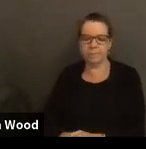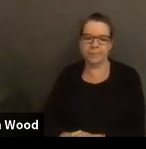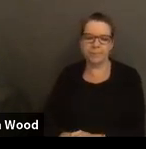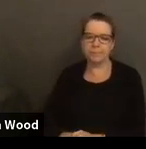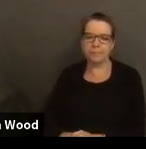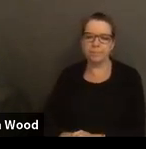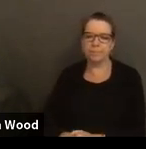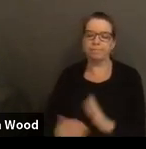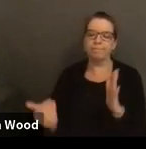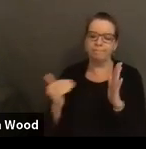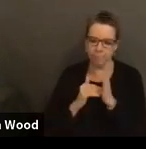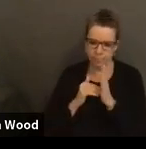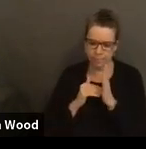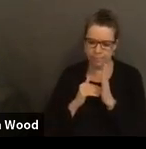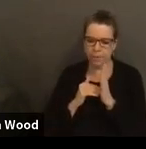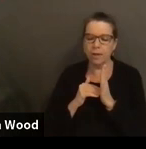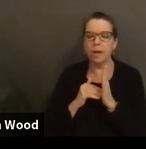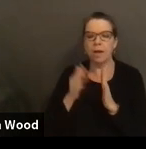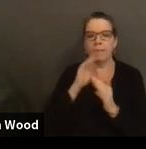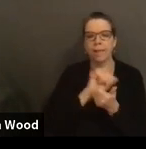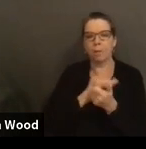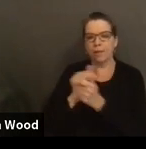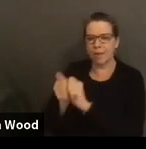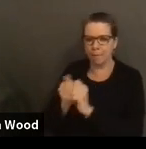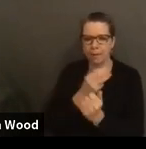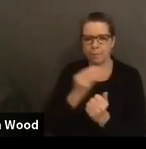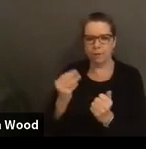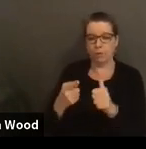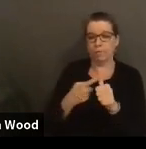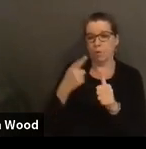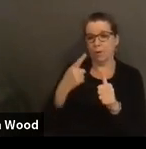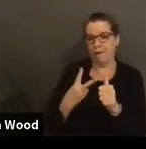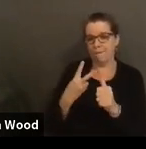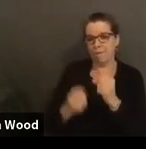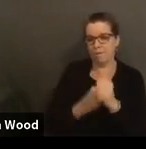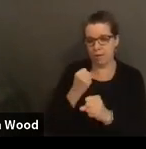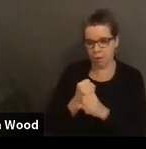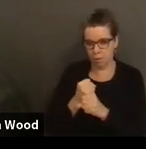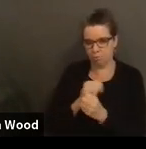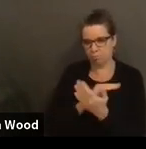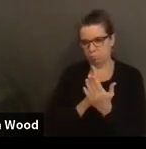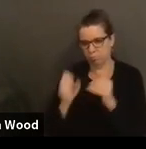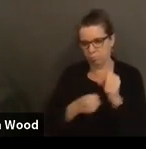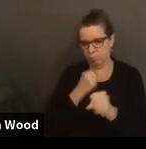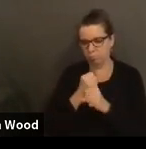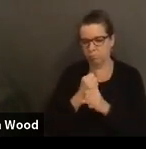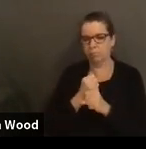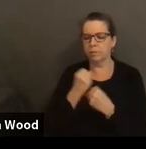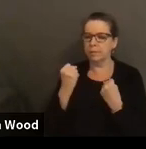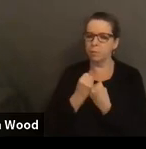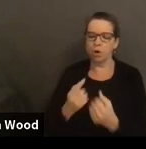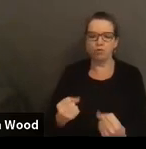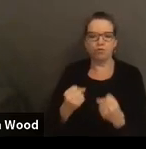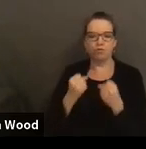Again, they will adapt their materials for the first half of the year and support a strong mid-year